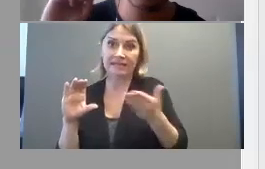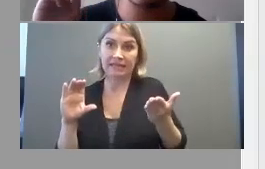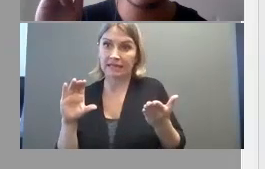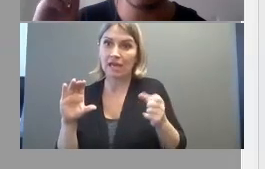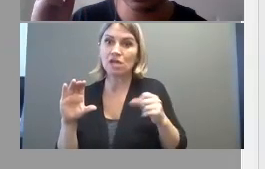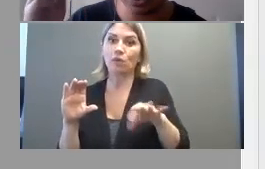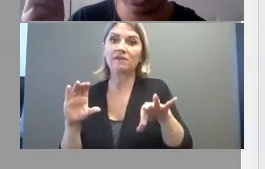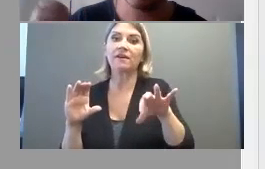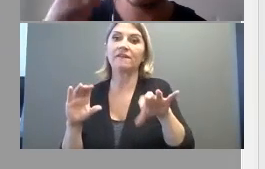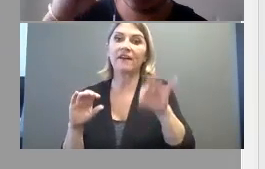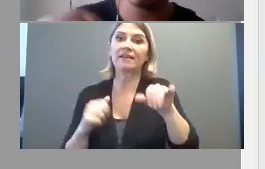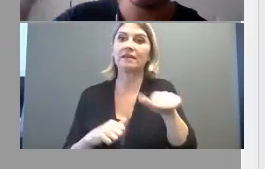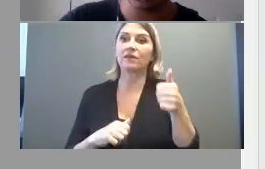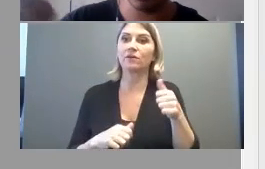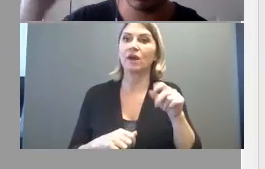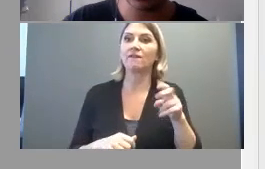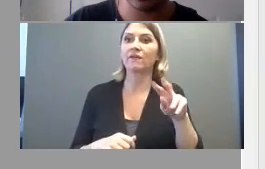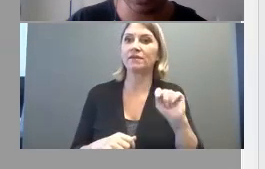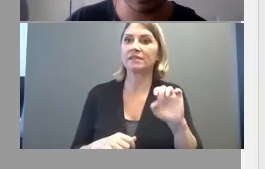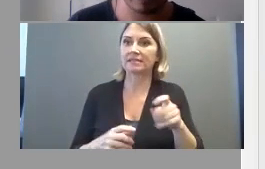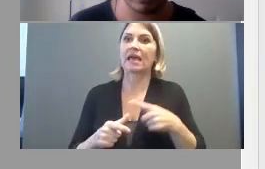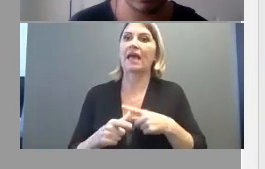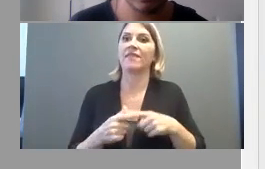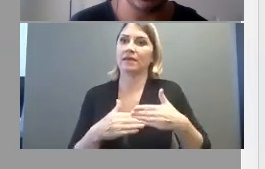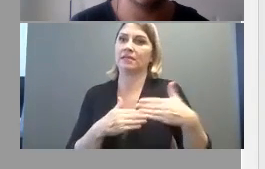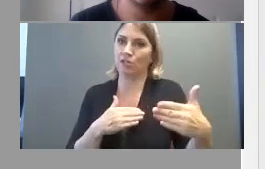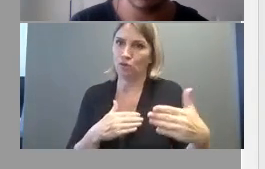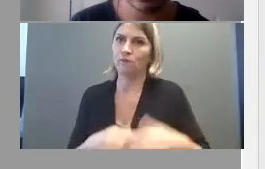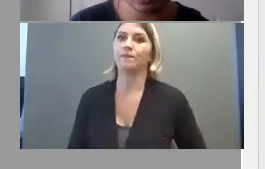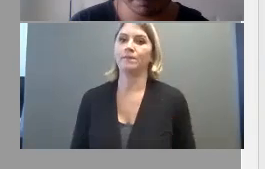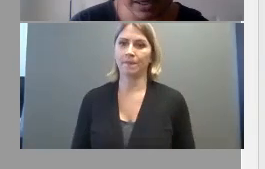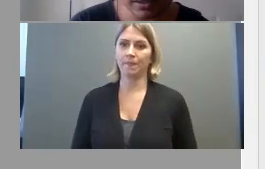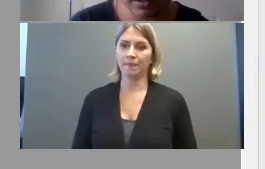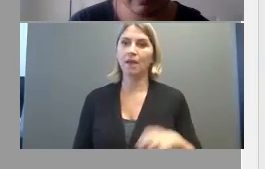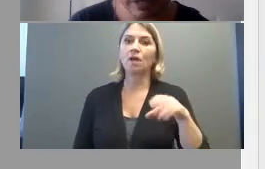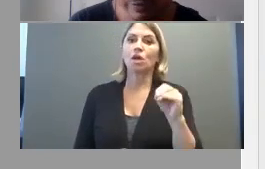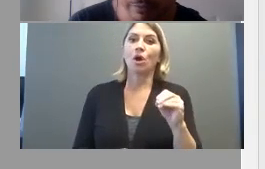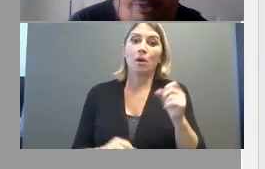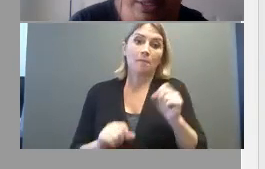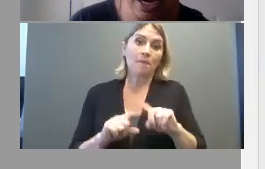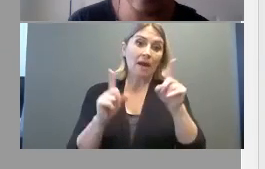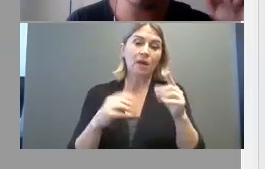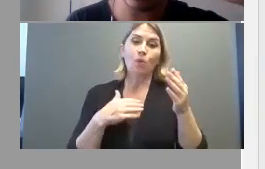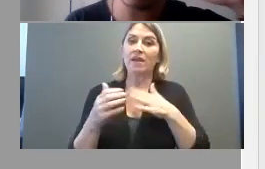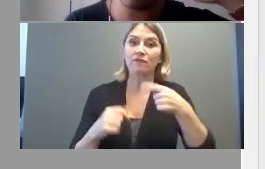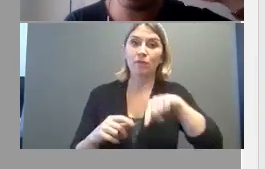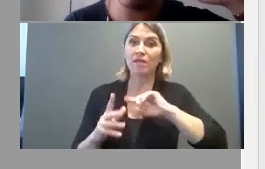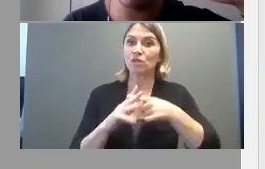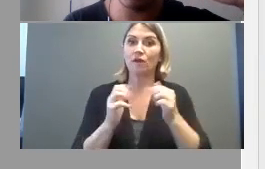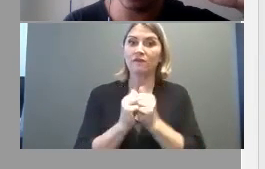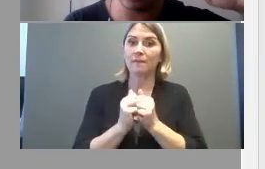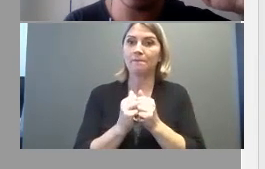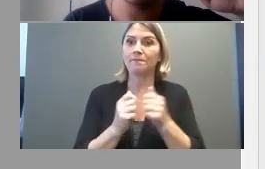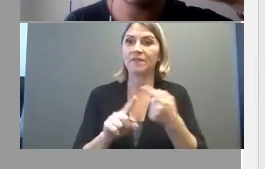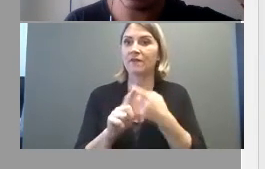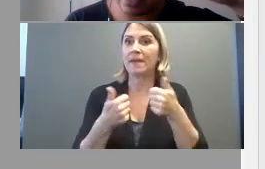another vertex, let's call it D, and then continue as we did, right? Okay, so but whenever we start from any